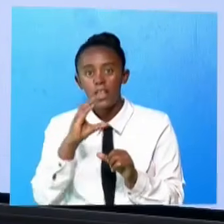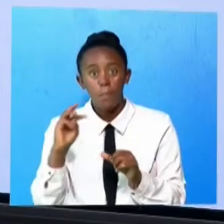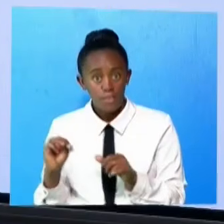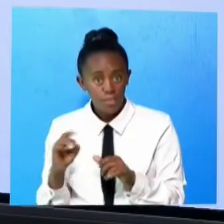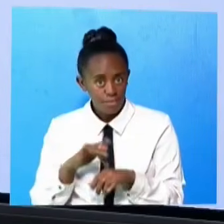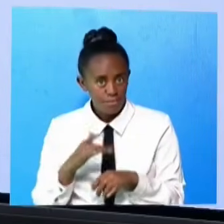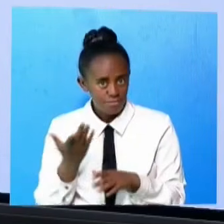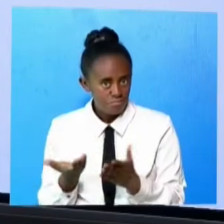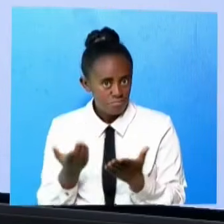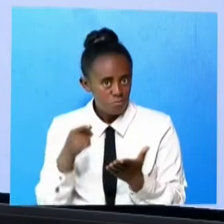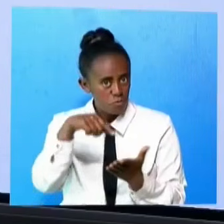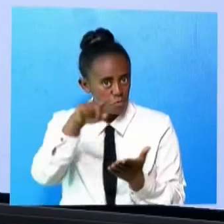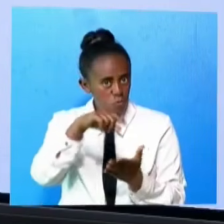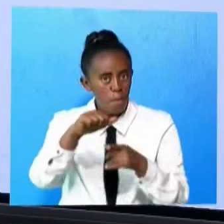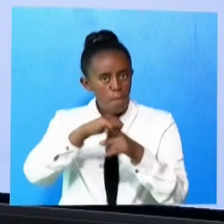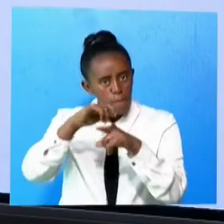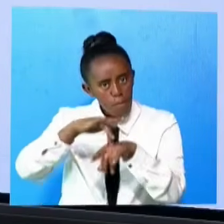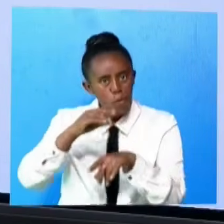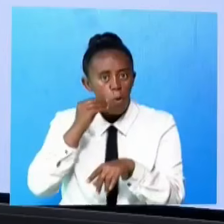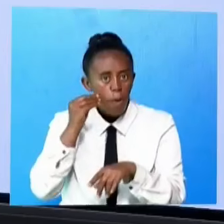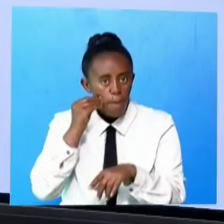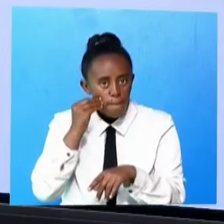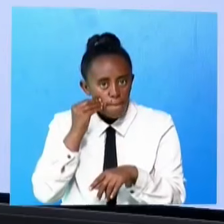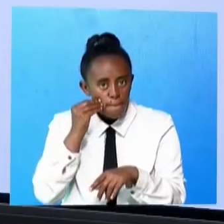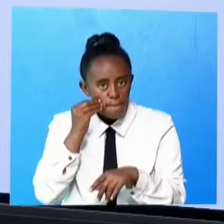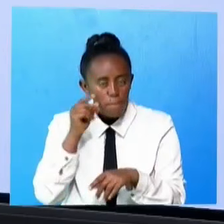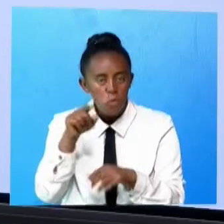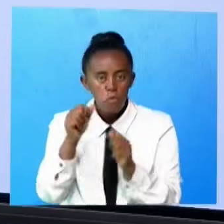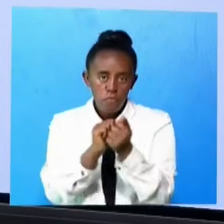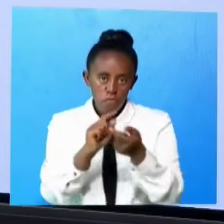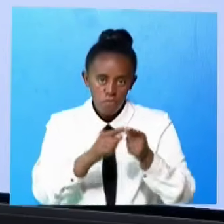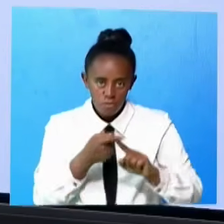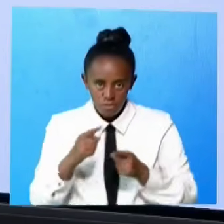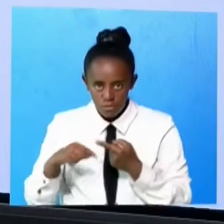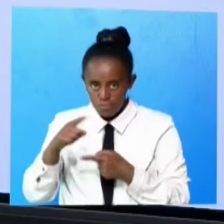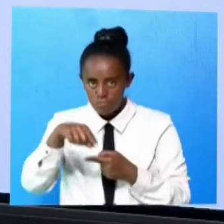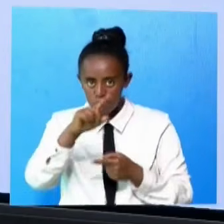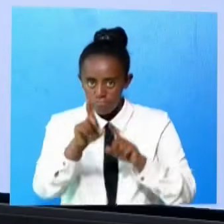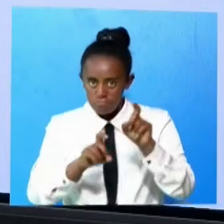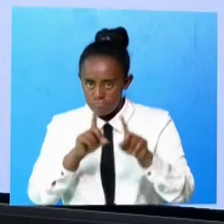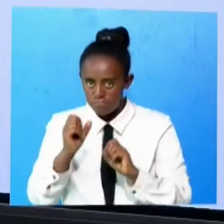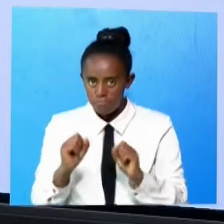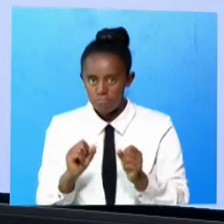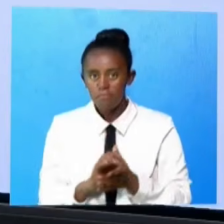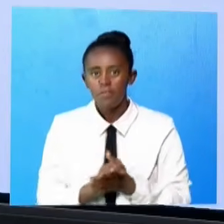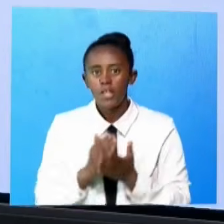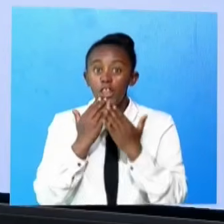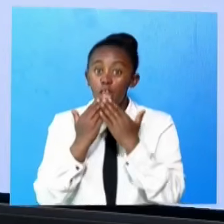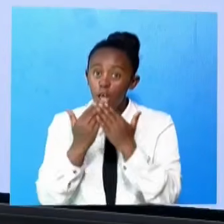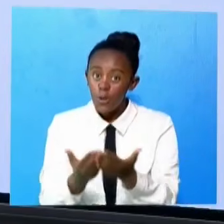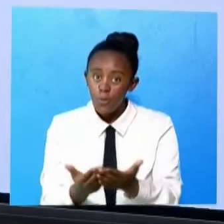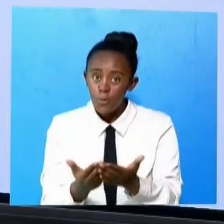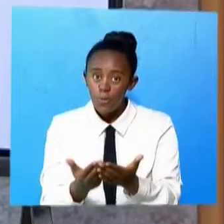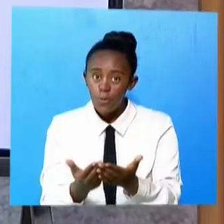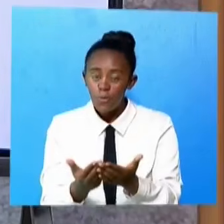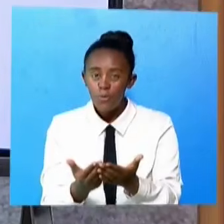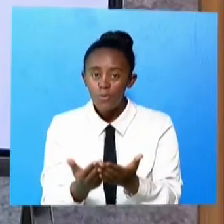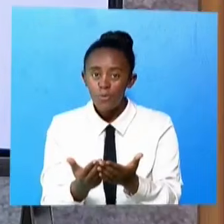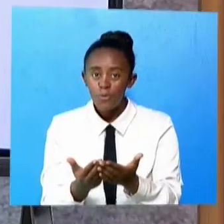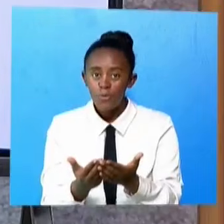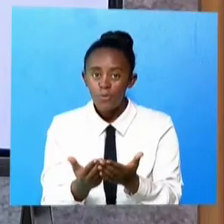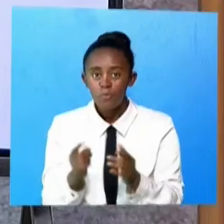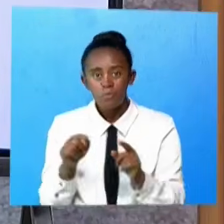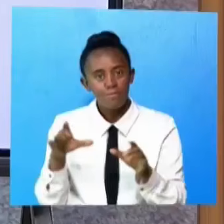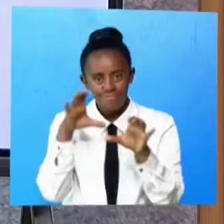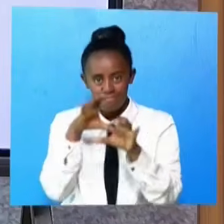hope you'll practice and do it at home with your friends and ask anyone else. Thank you so much. So that is